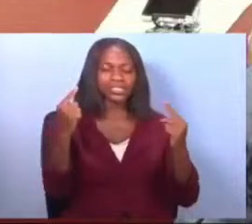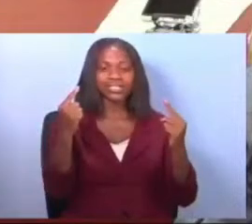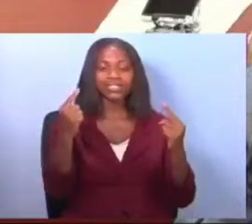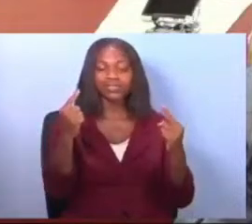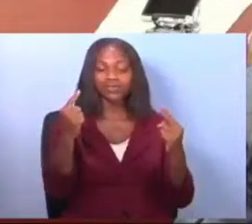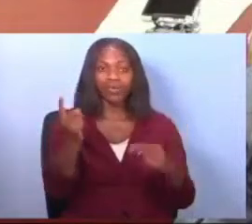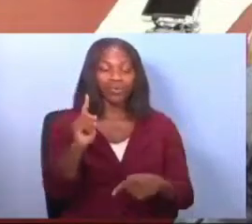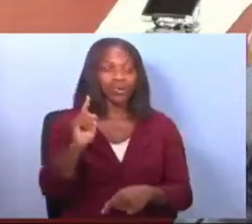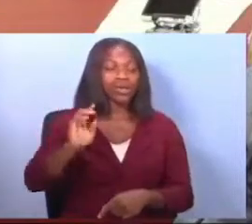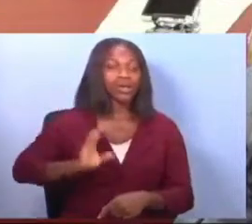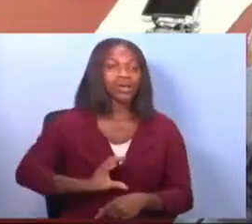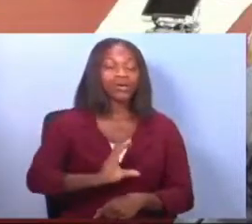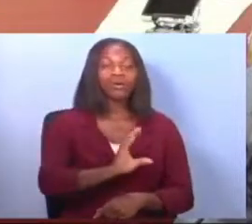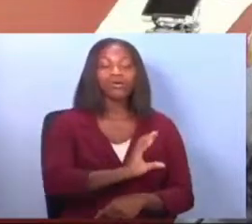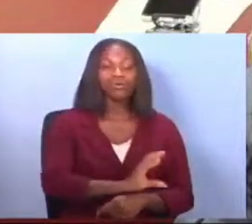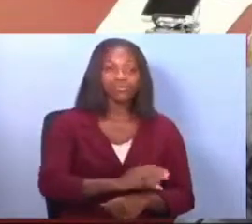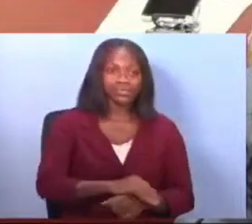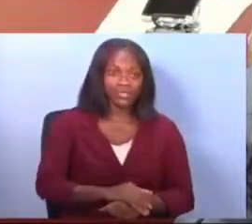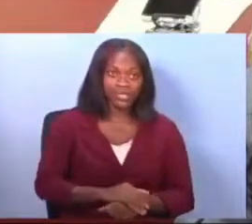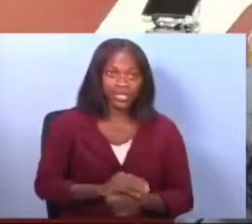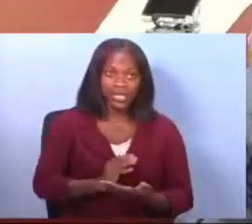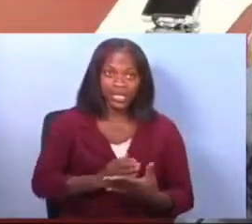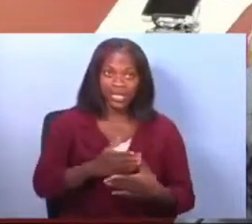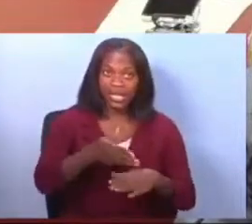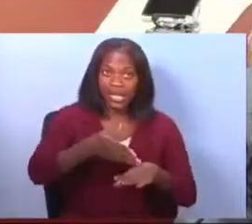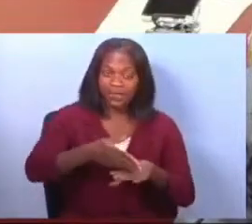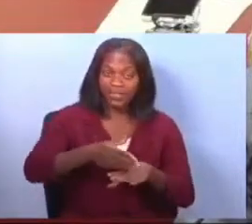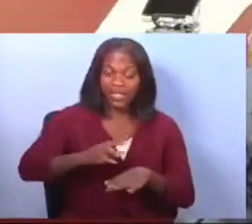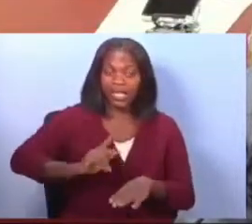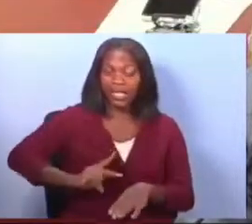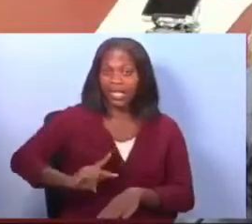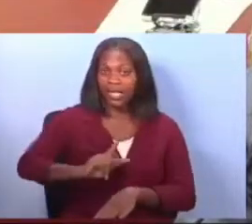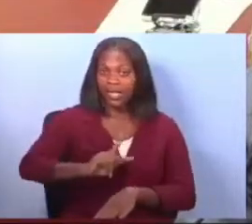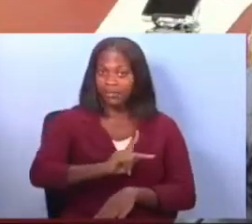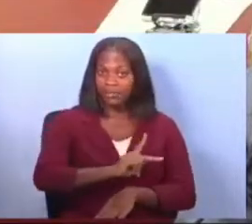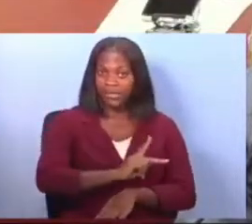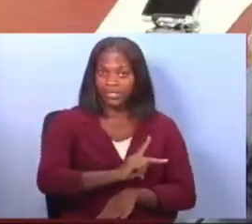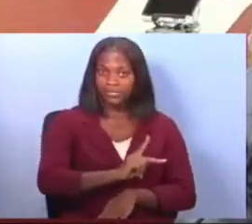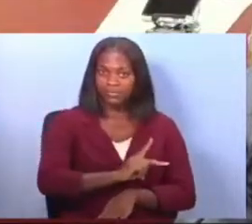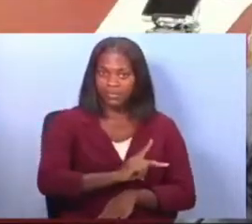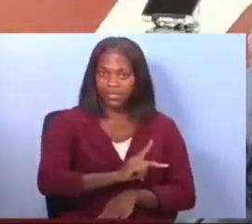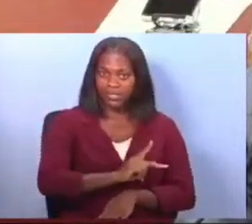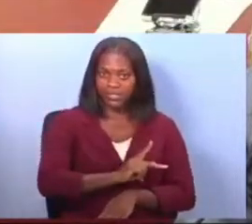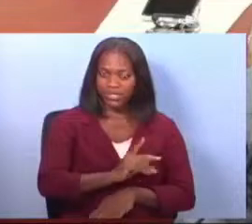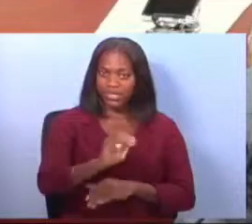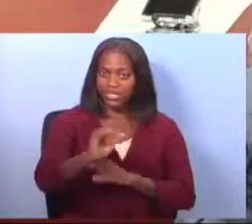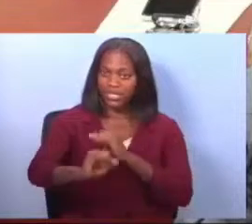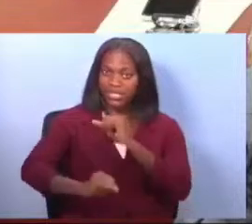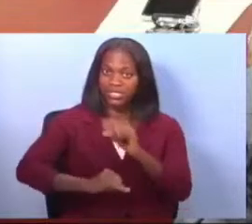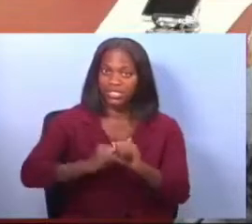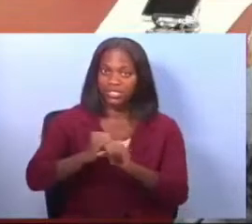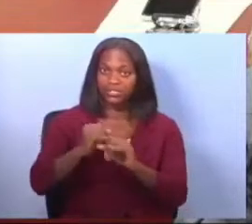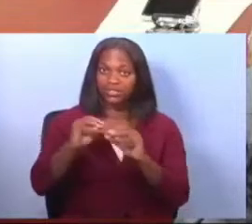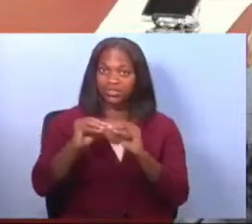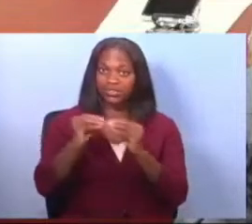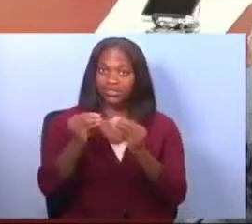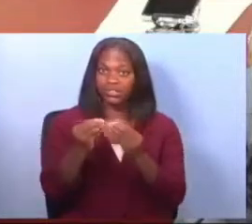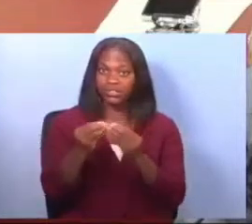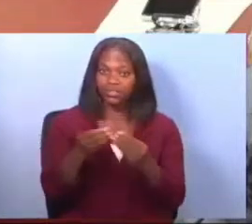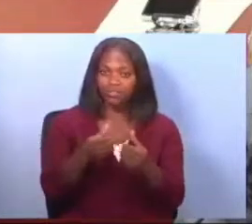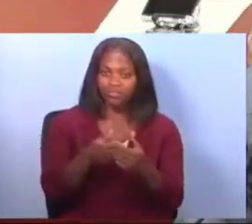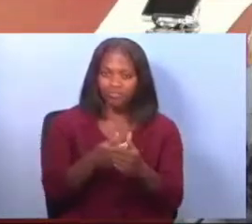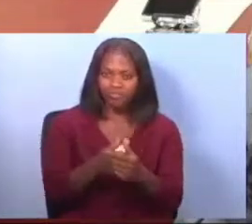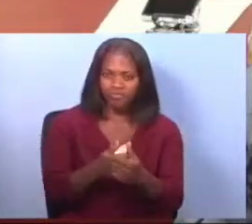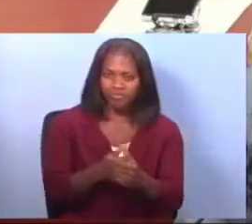their committees. And therefore, after their exit from Parliament, international organizations have been chasing